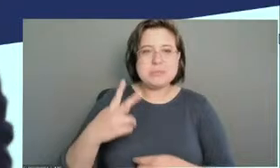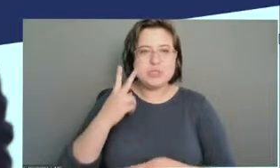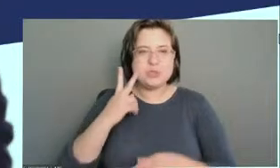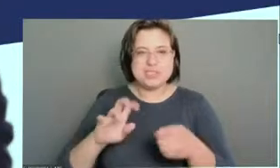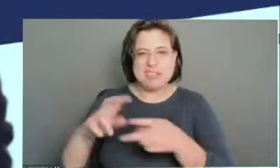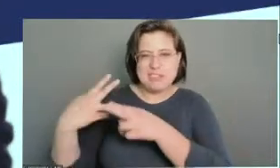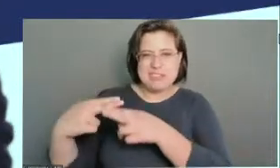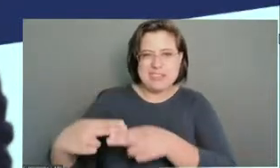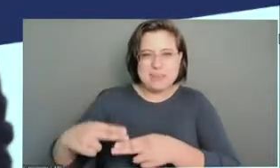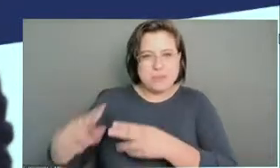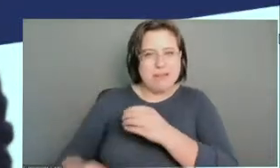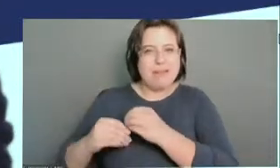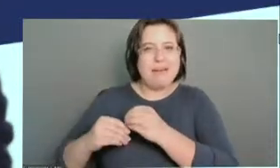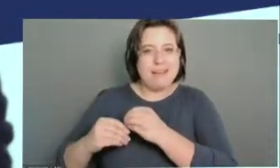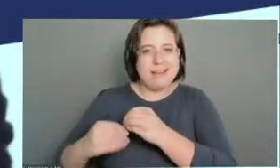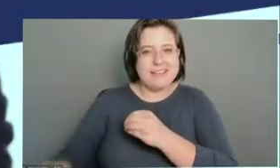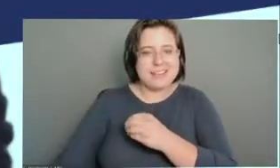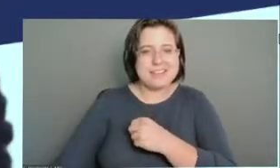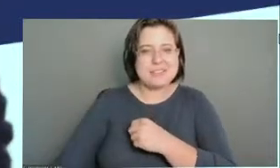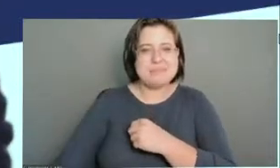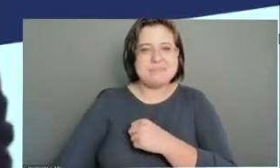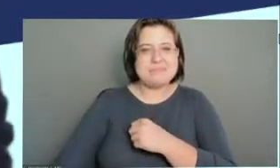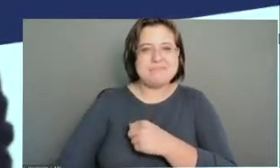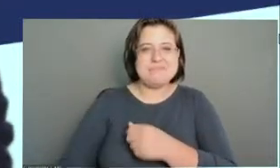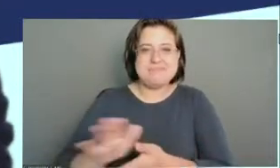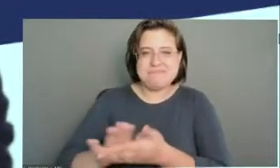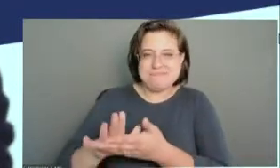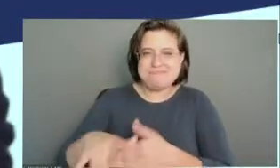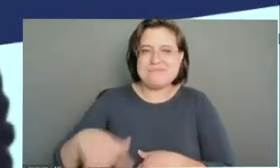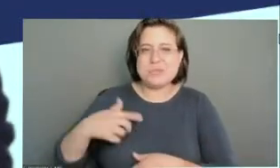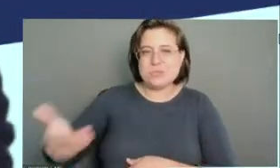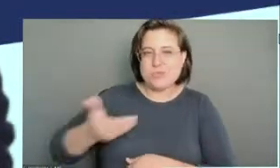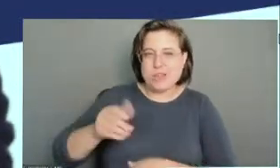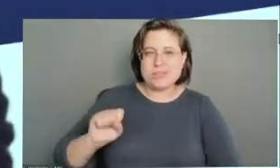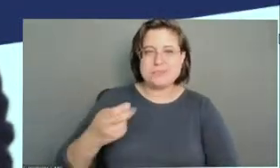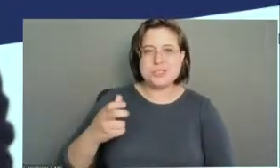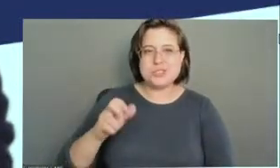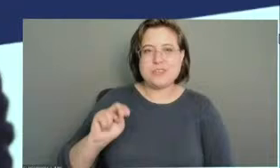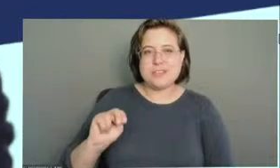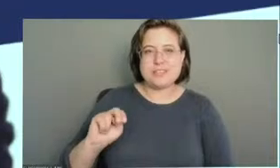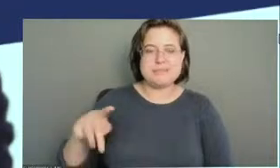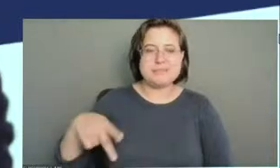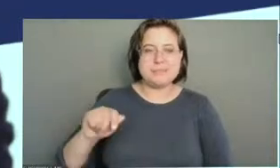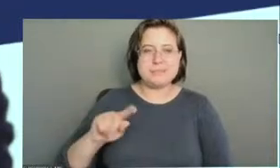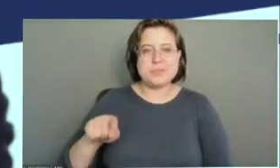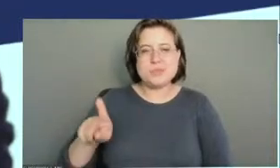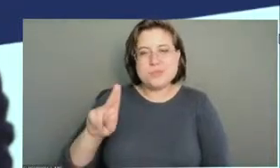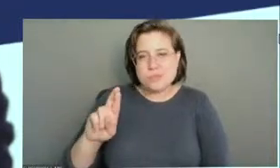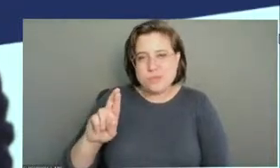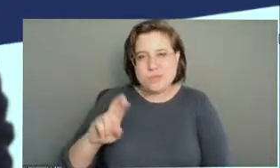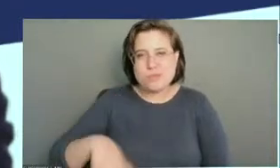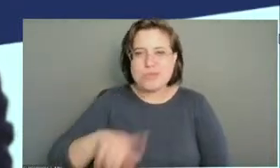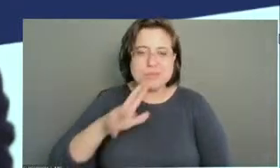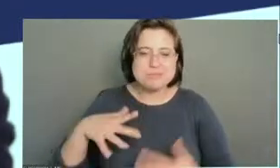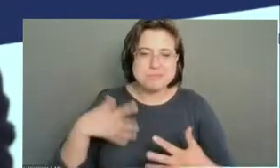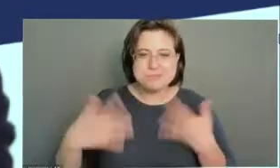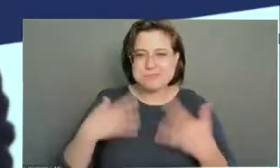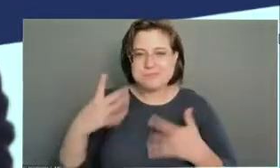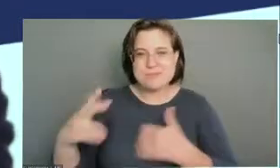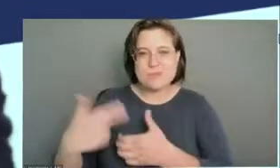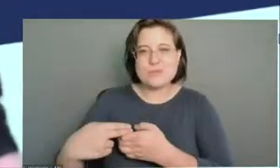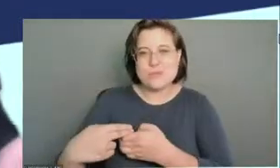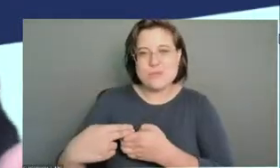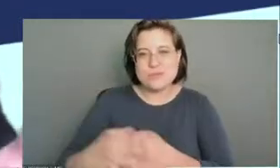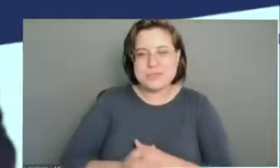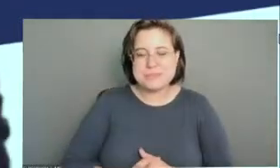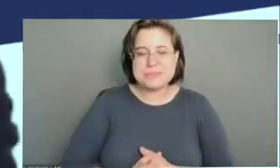call. Wonderful to welcome you, Ms. Shannon Pazur, to the COVID-19 Health Equity Task Force. We're really, really thrilled to have you join